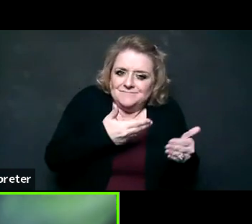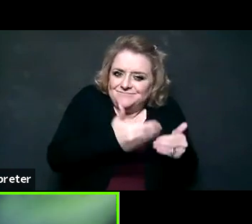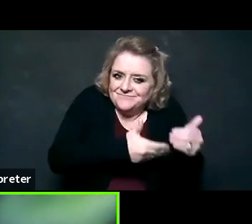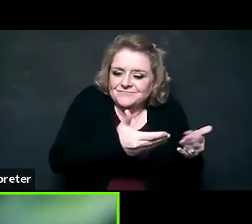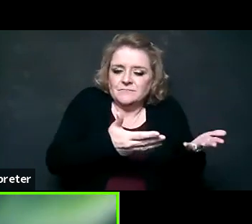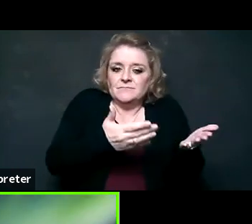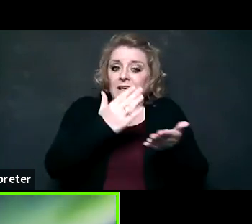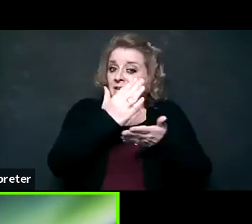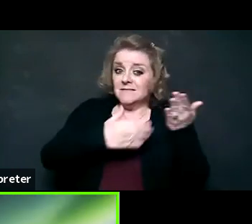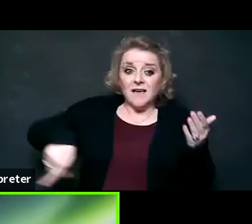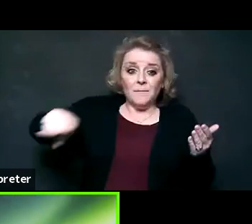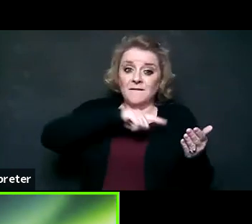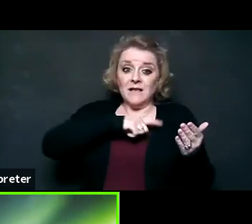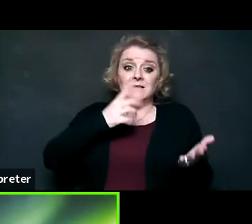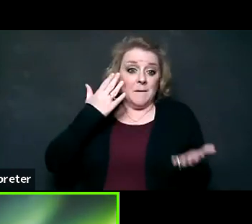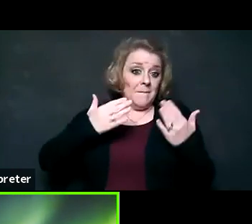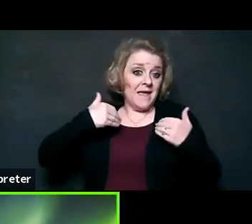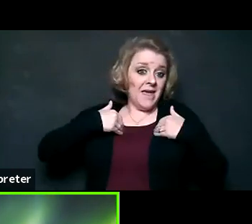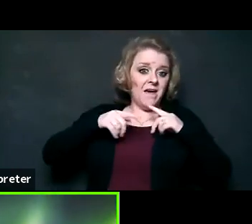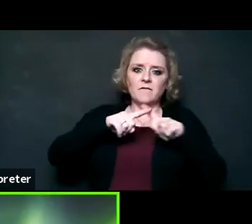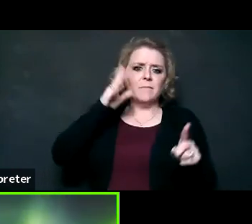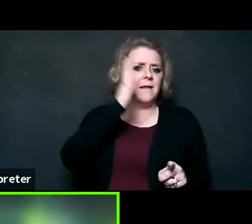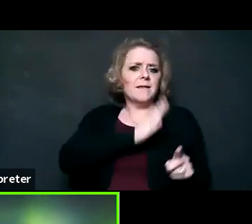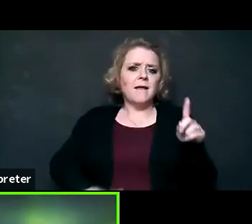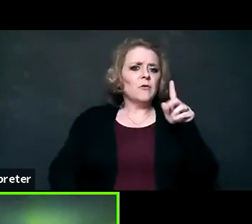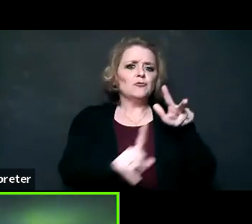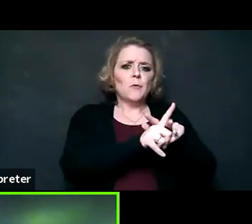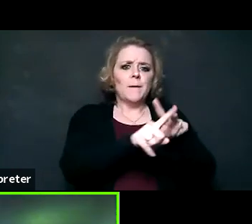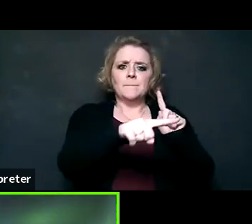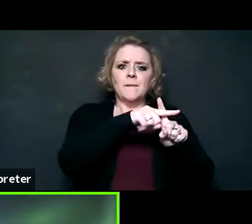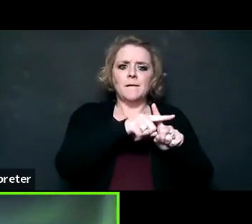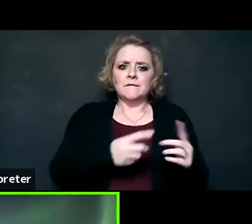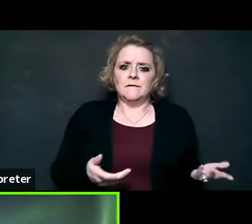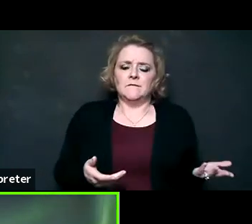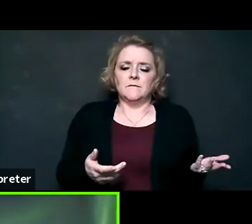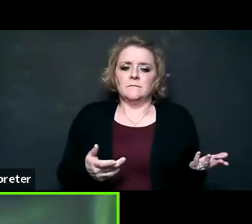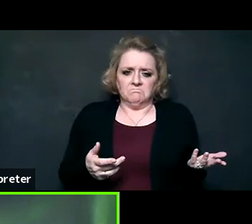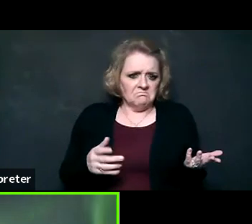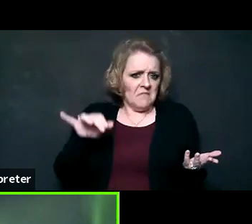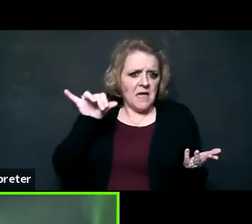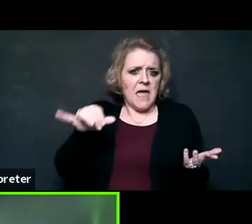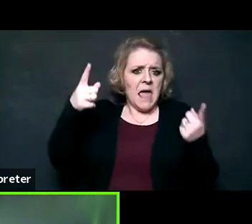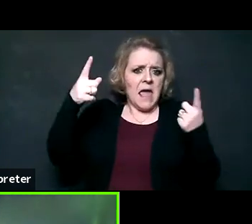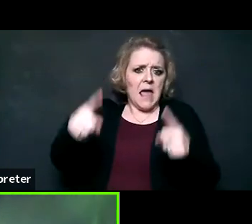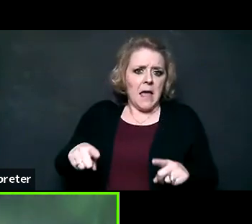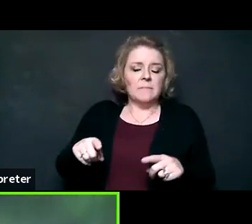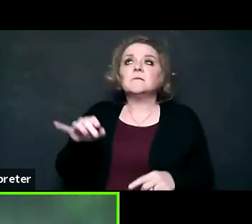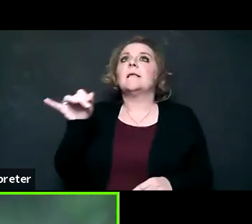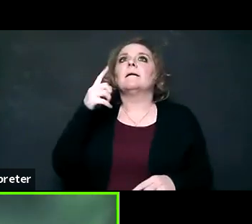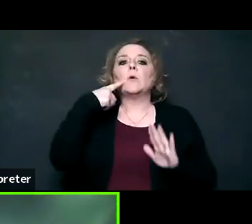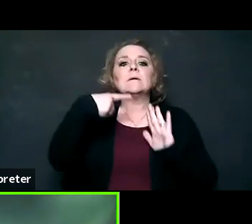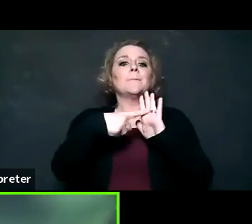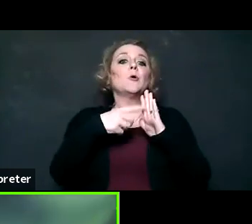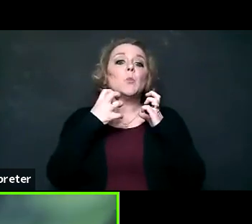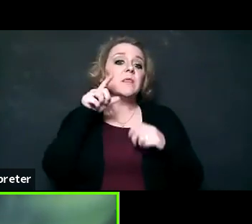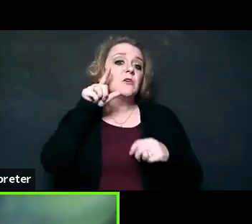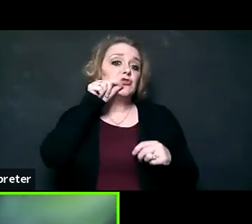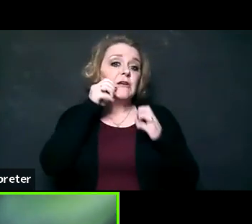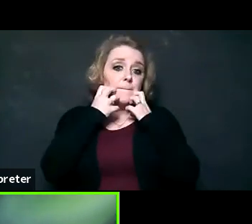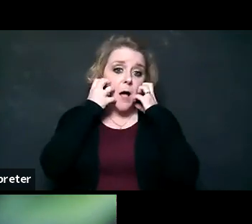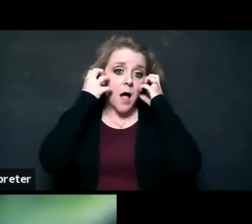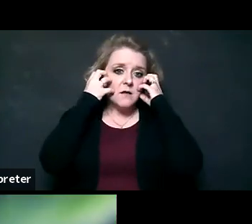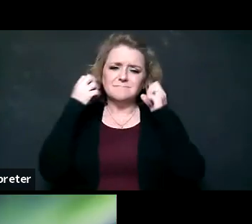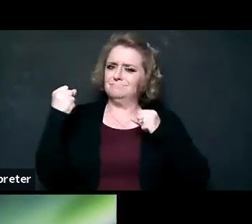will never show positive. I mean, we see that already in healthcare workers who get the vaccine for chickenpox. We've been using the chickenpox